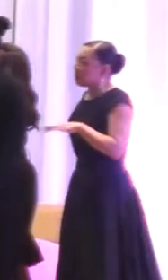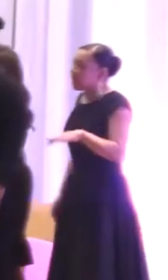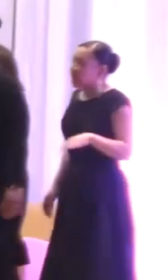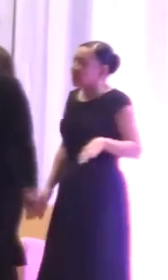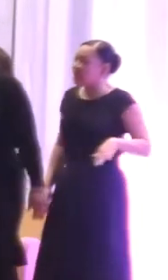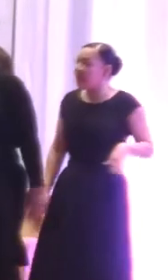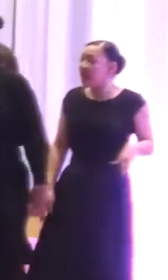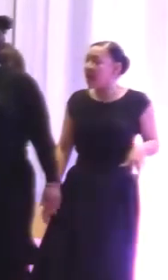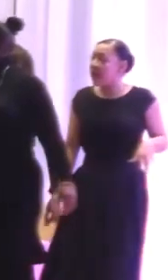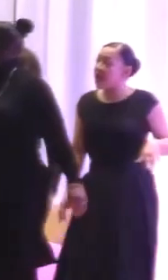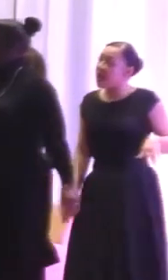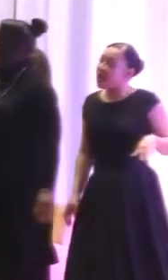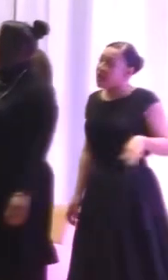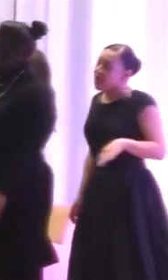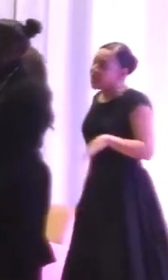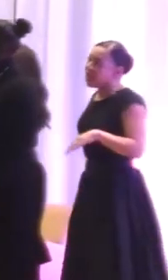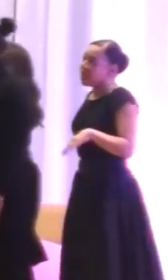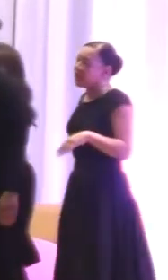was.